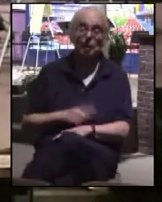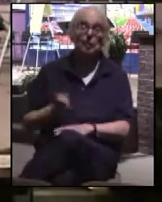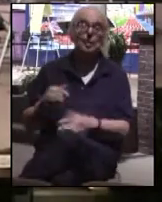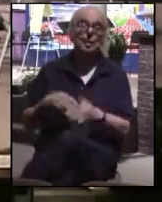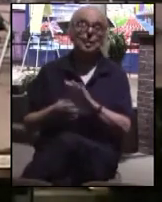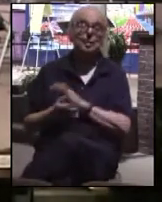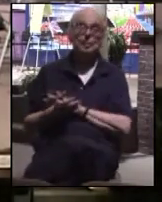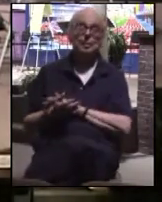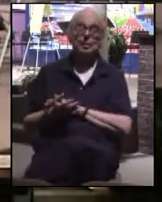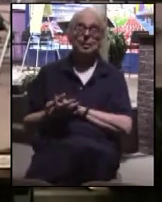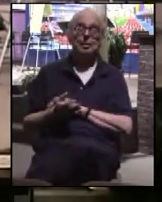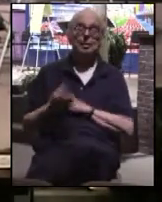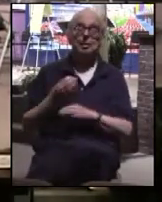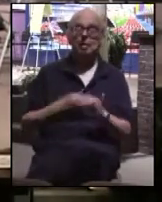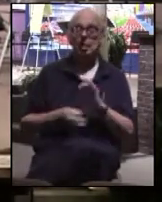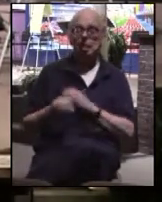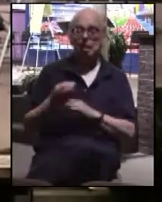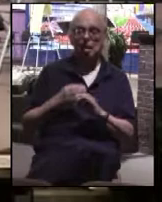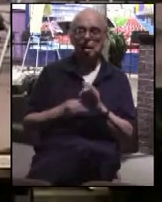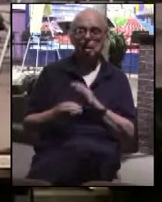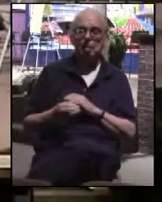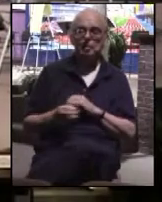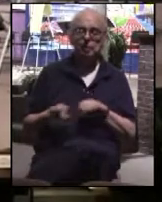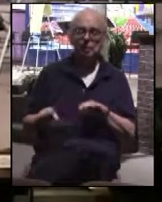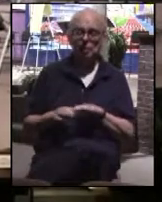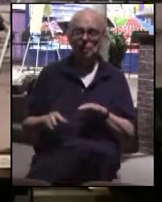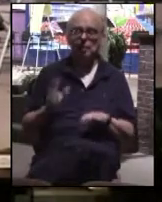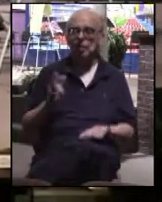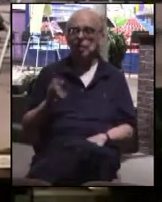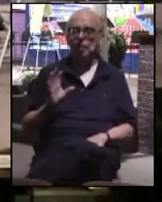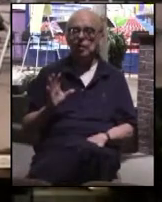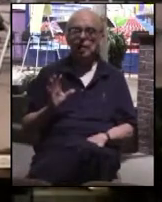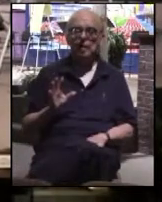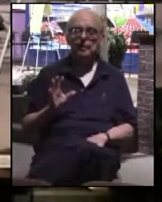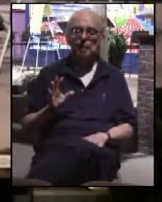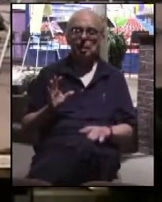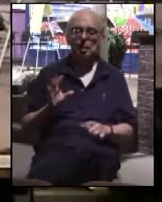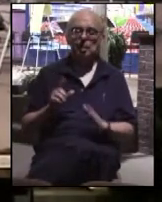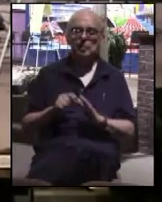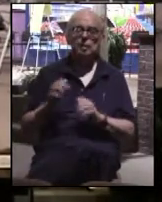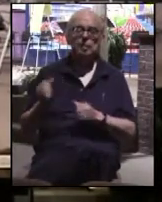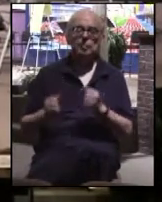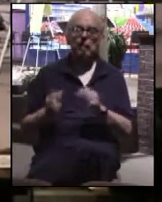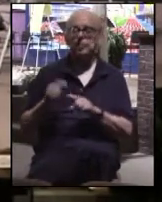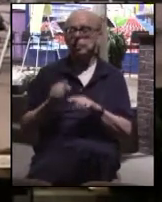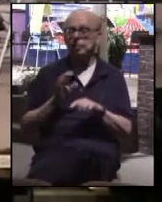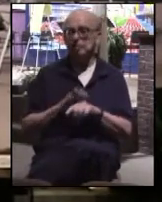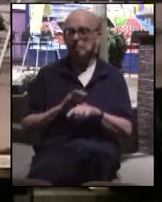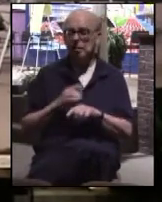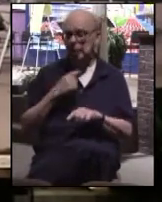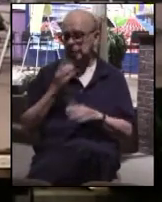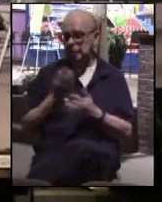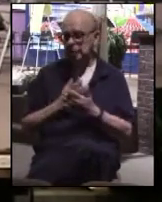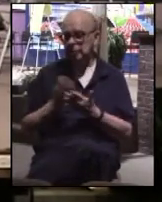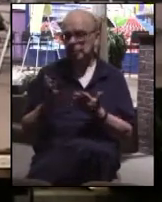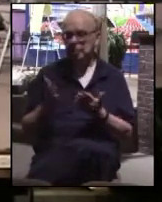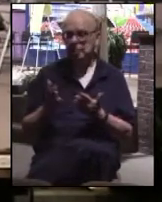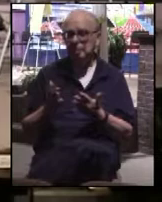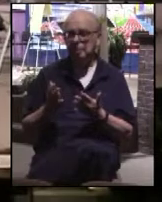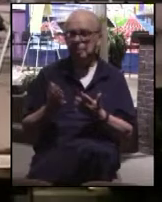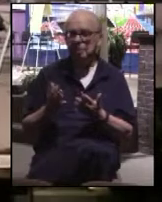instead of taking a 35 minute drive to church let me say this to you